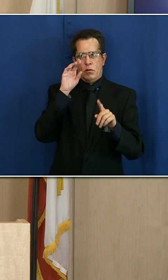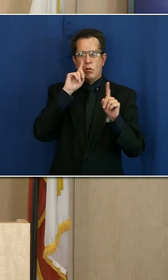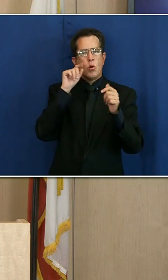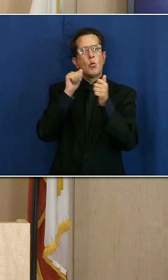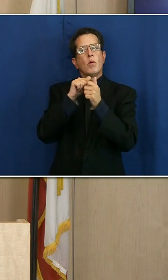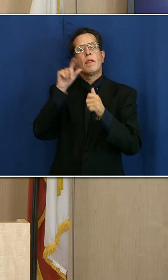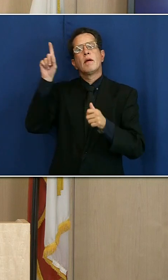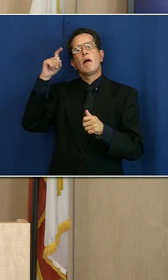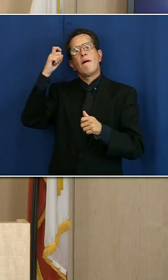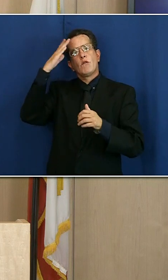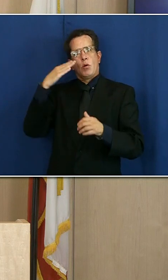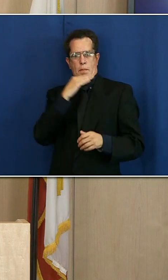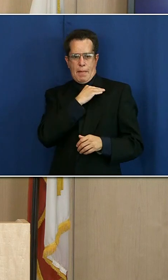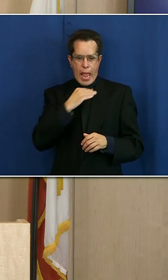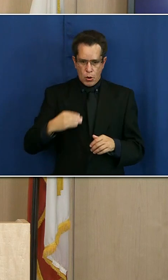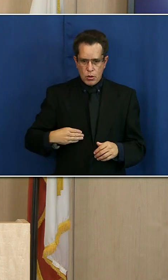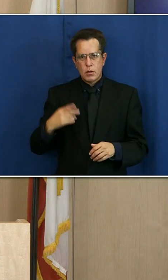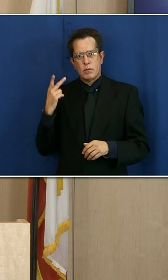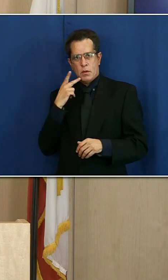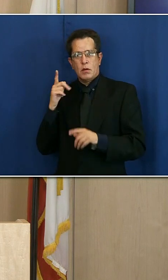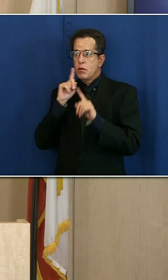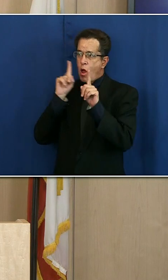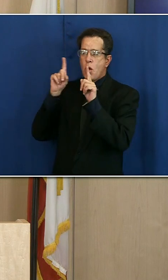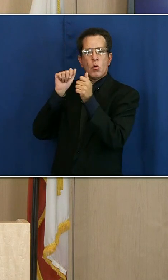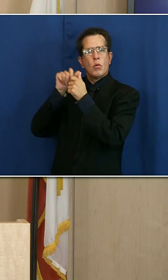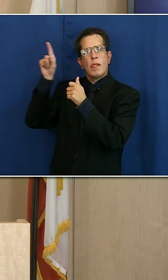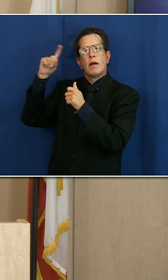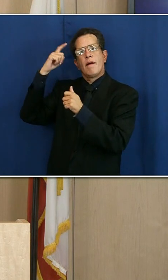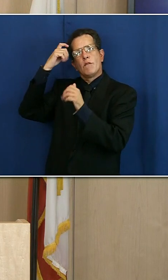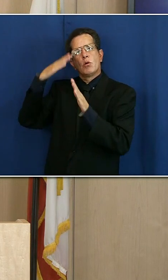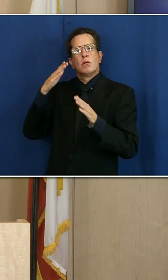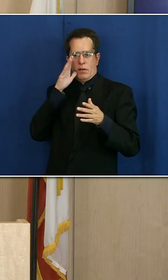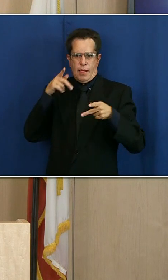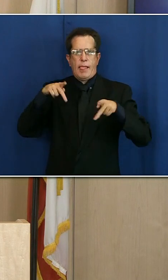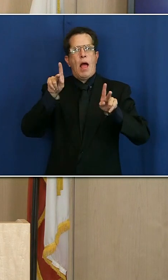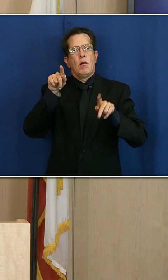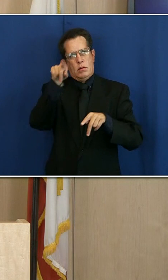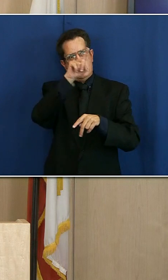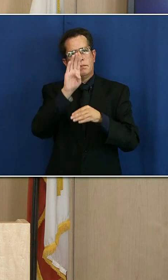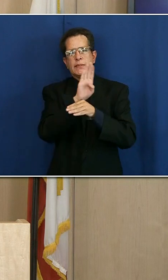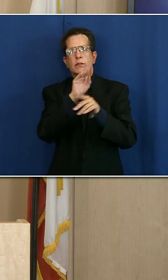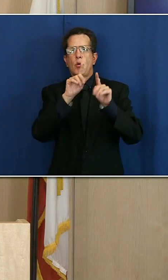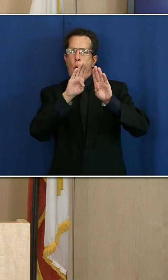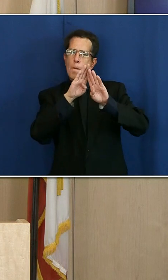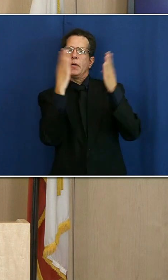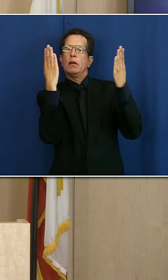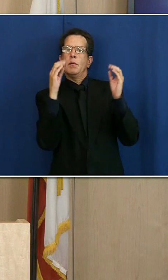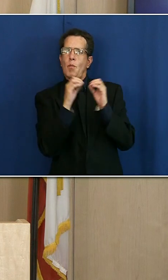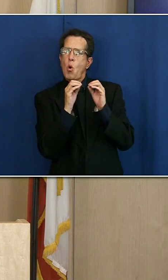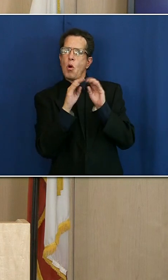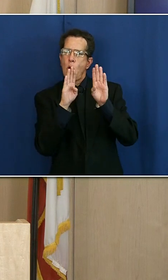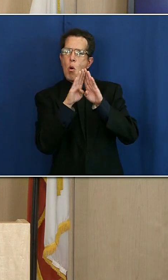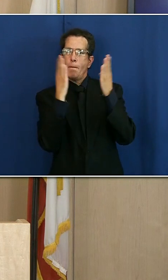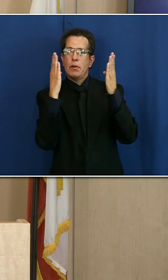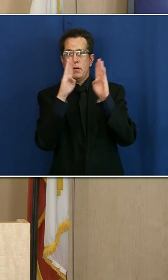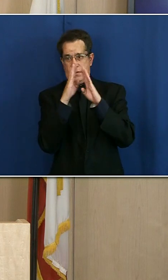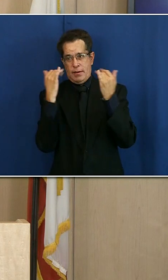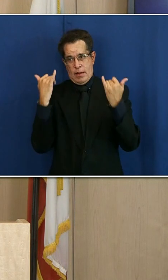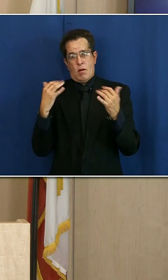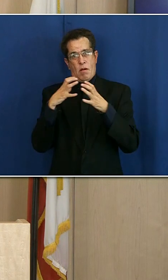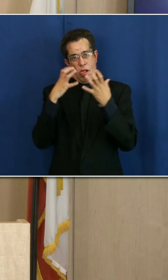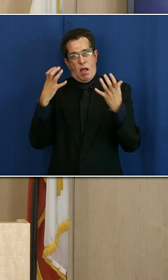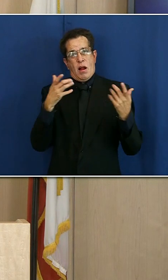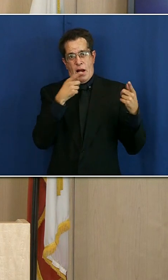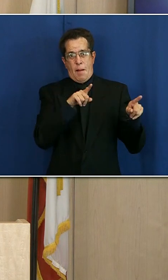encouraging some further guidance to allow businesses to open up. Obviously, there's been a lot of things that have happened in that intervening month.